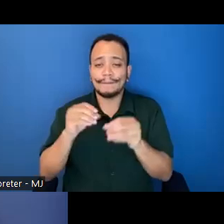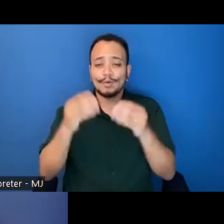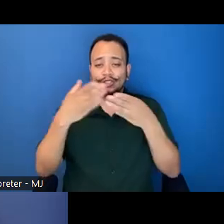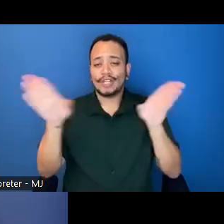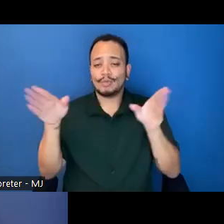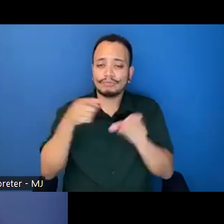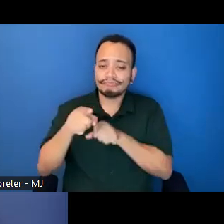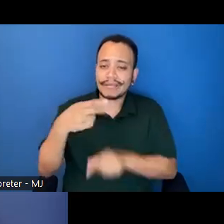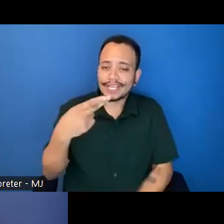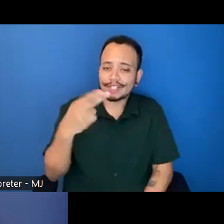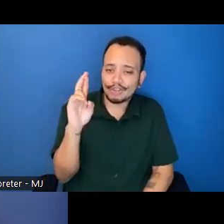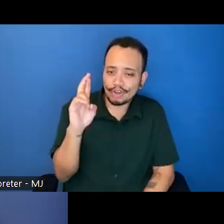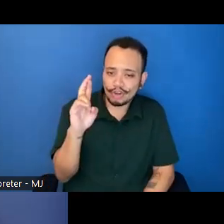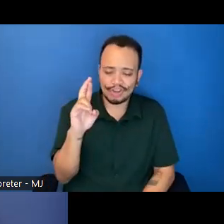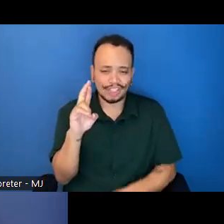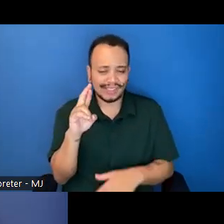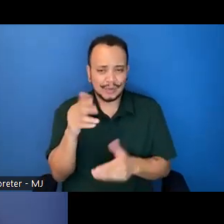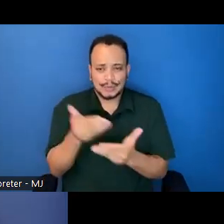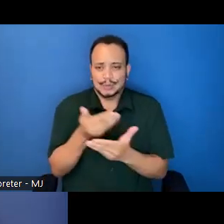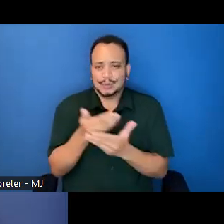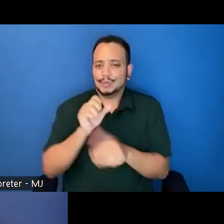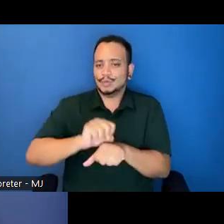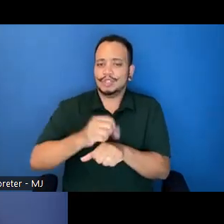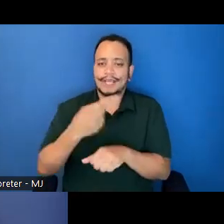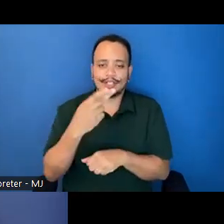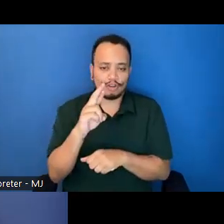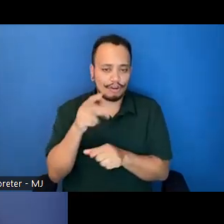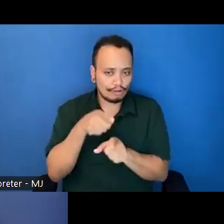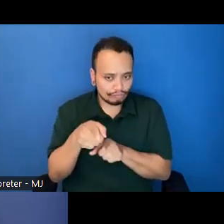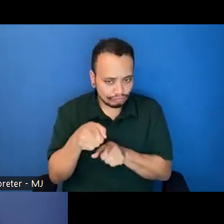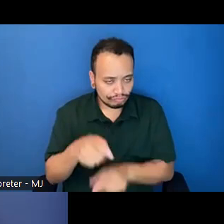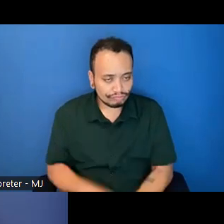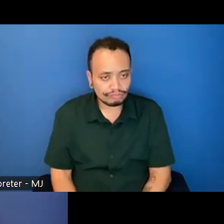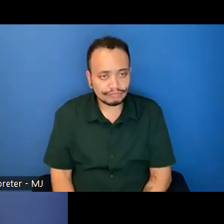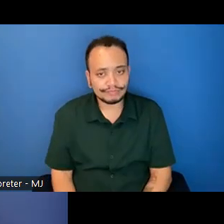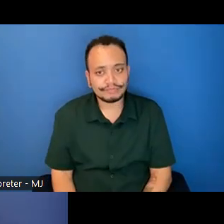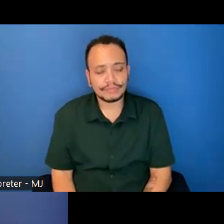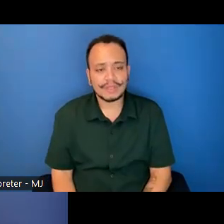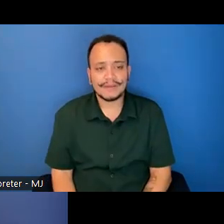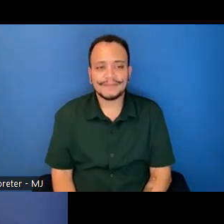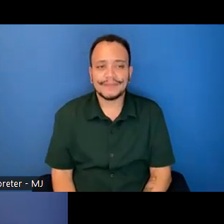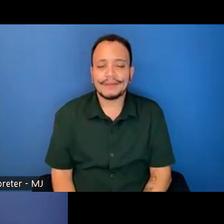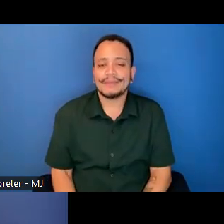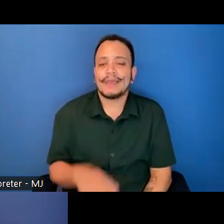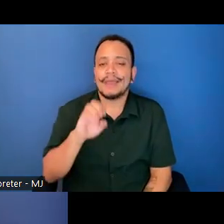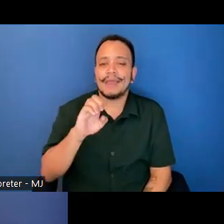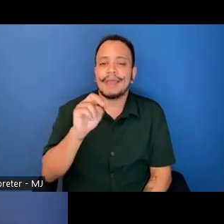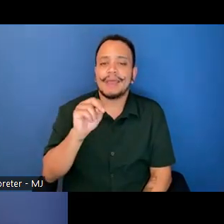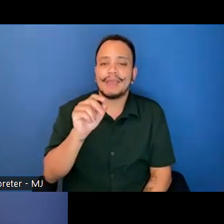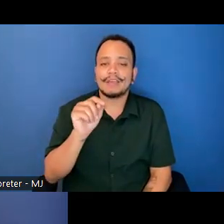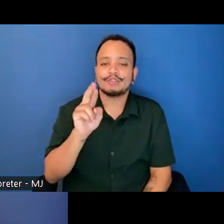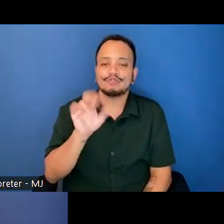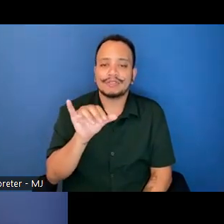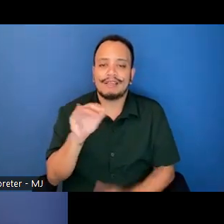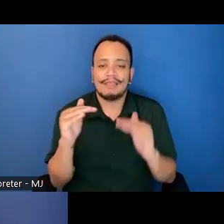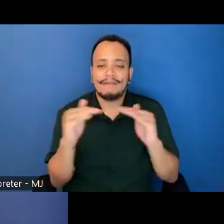Was newer to the HR field, and I was at kind of an entry level HR position.